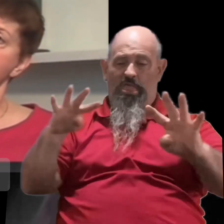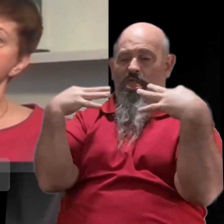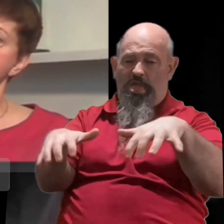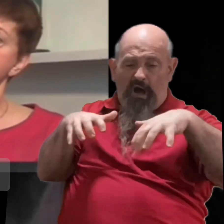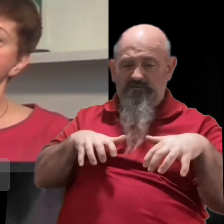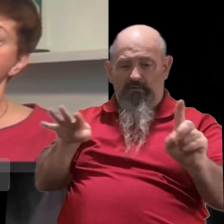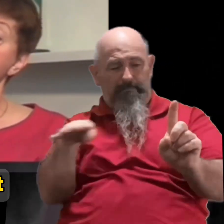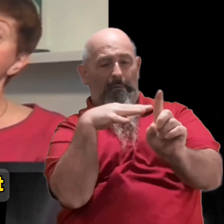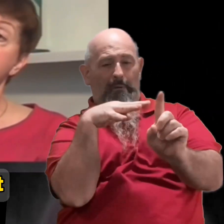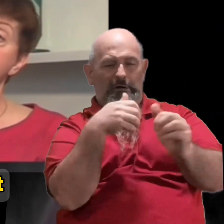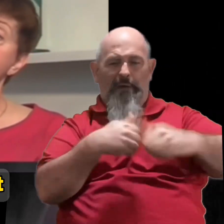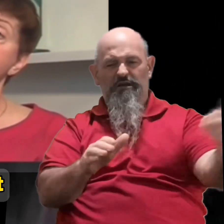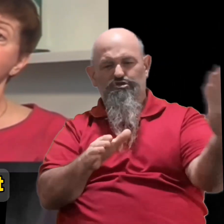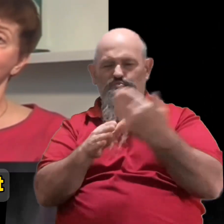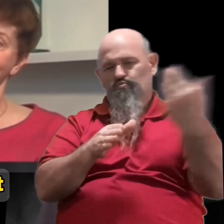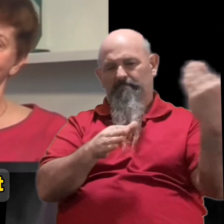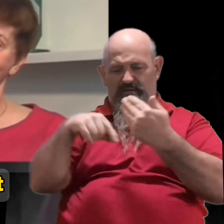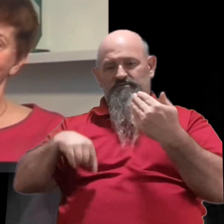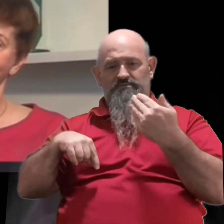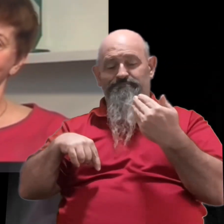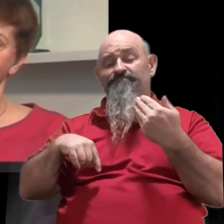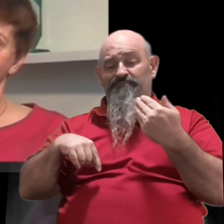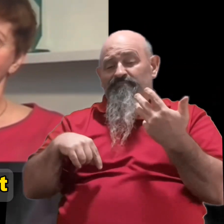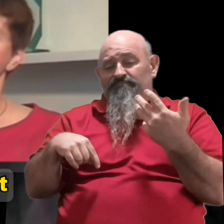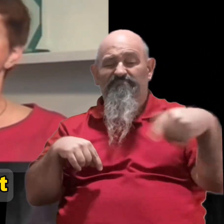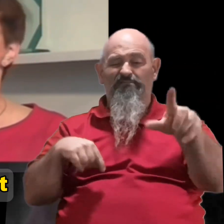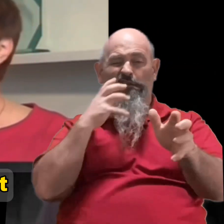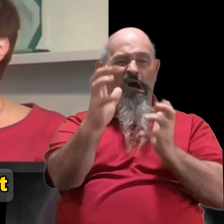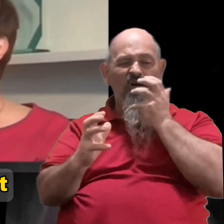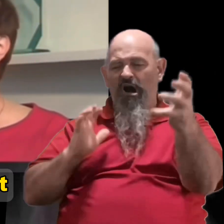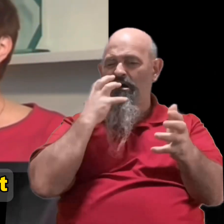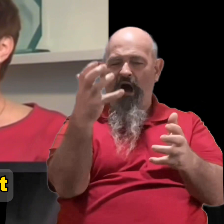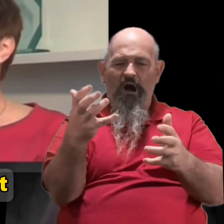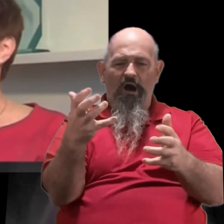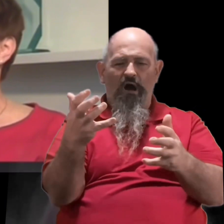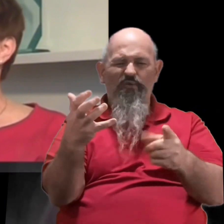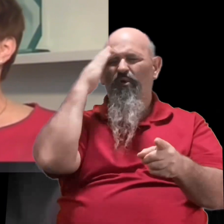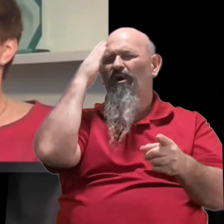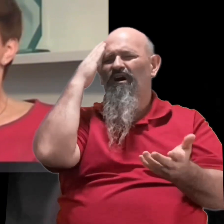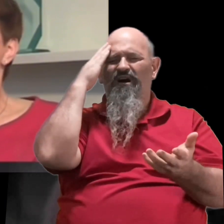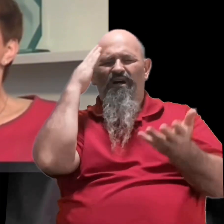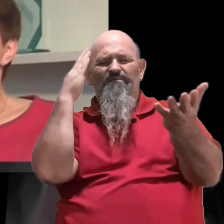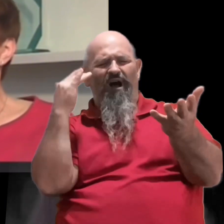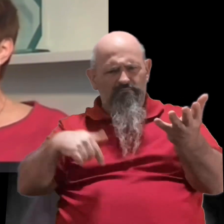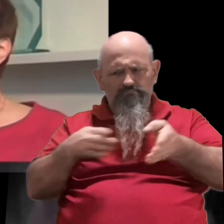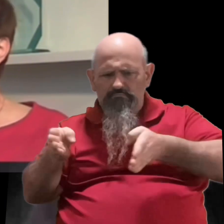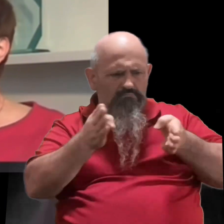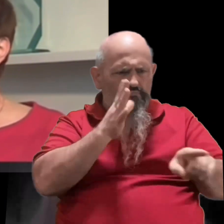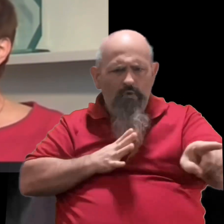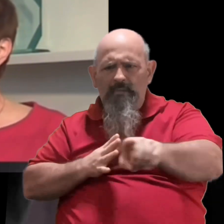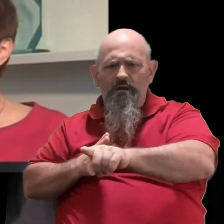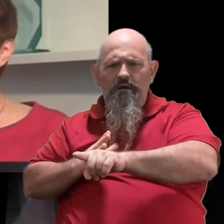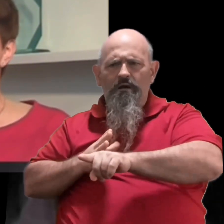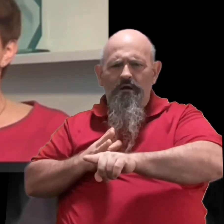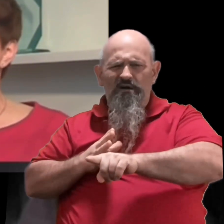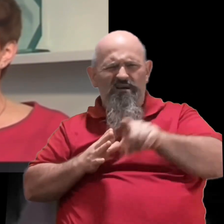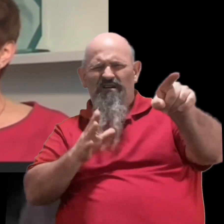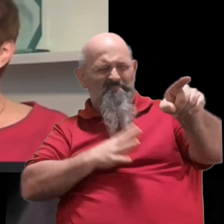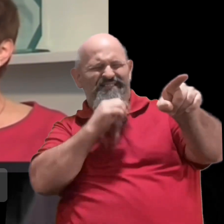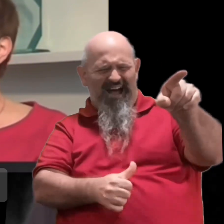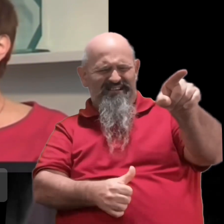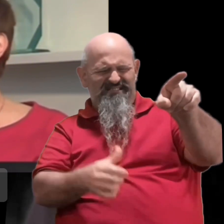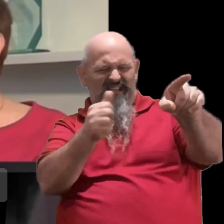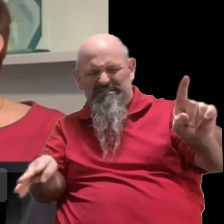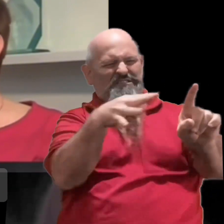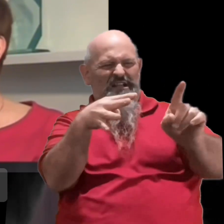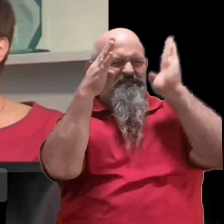the audience, and tried to disrupt it. They were yelling that, why was I paying attention to women? It wasn't women.